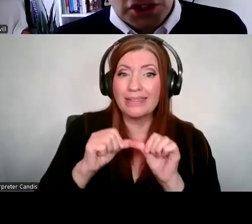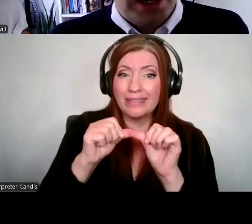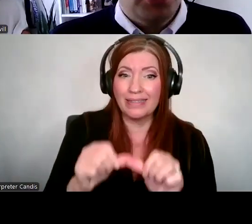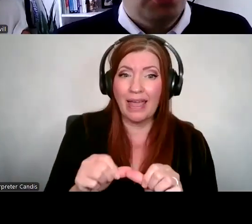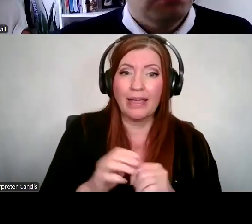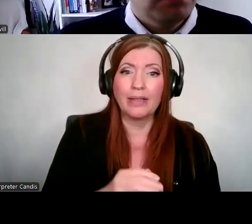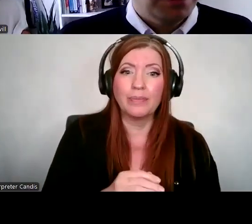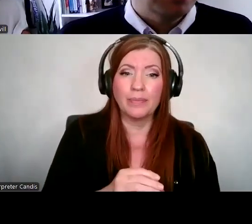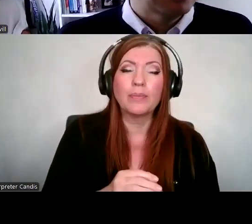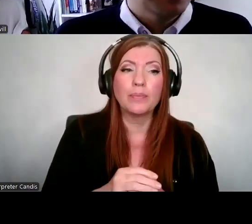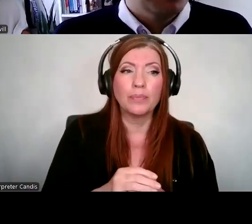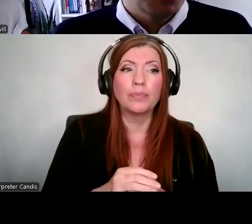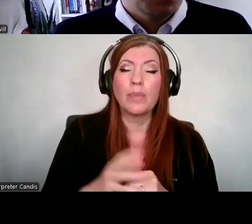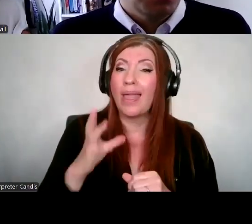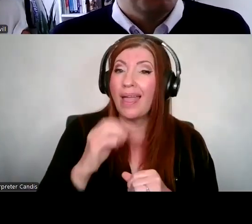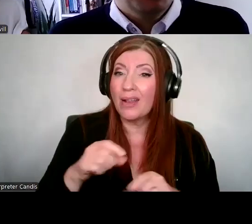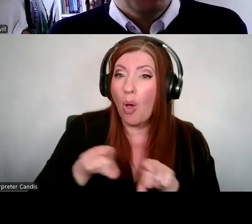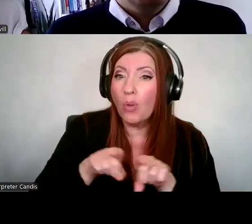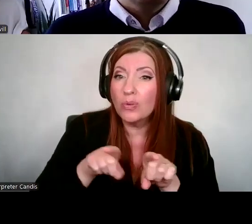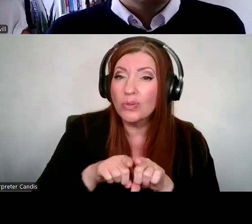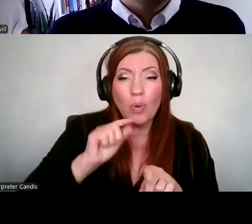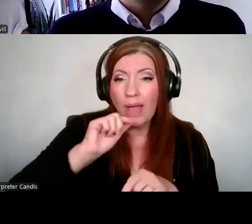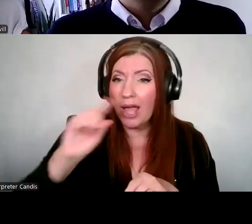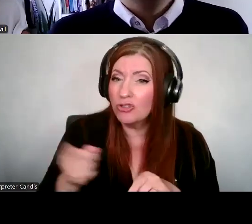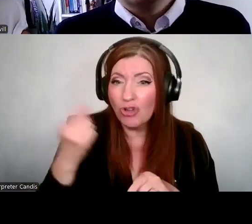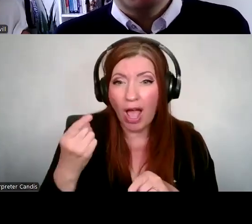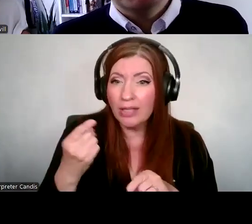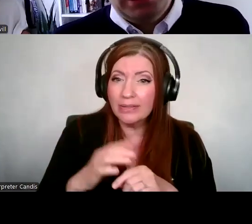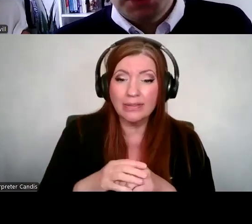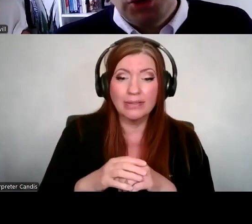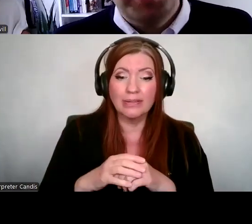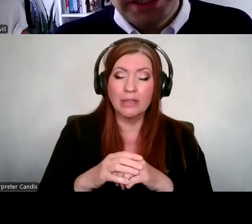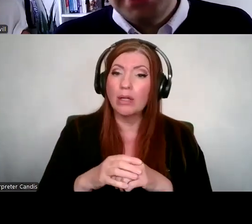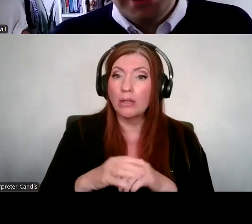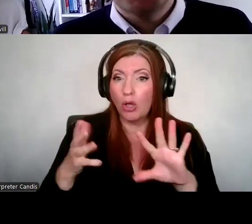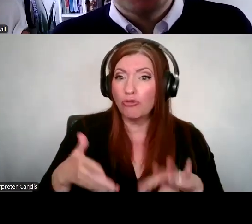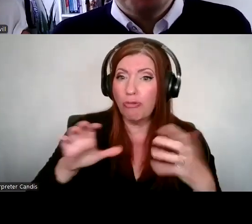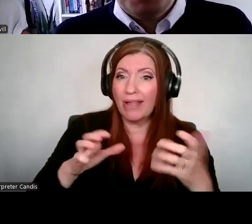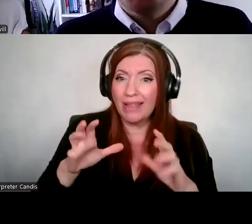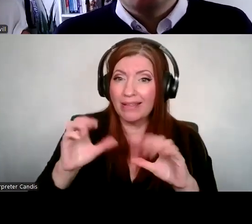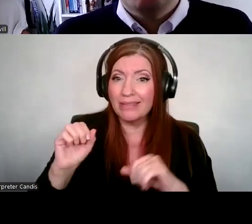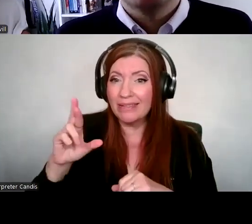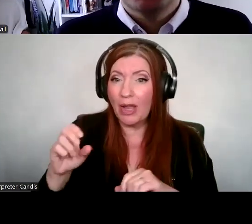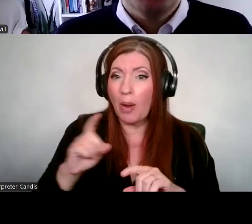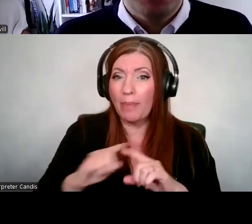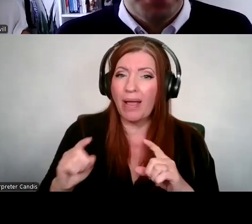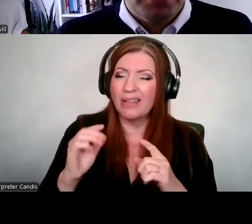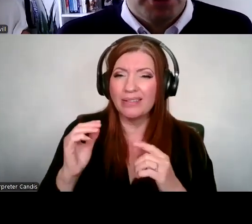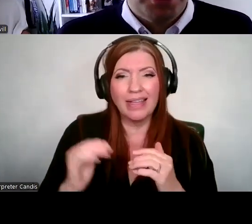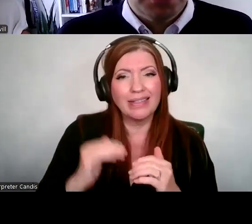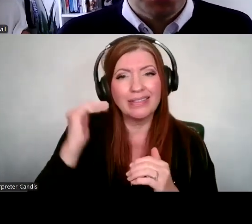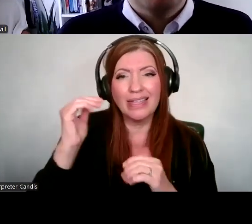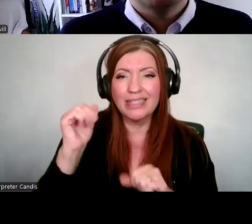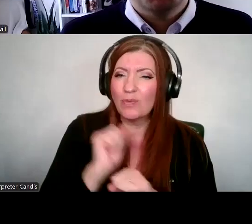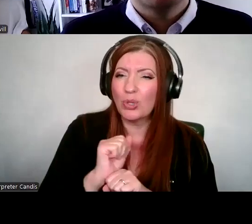is certainly not exclusive to the crisis care at all, but it's just the excessive paperwork and bureaucracy, and that being a